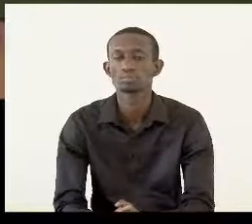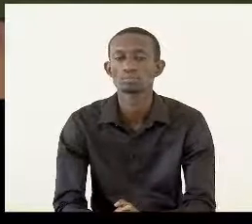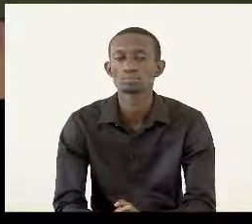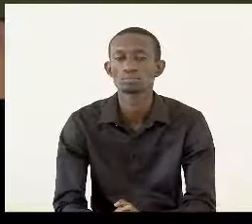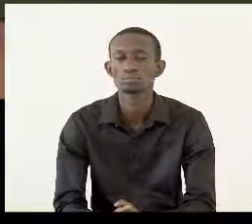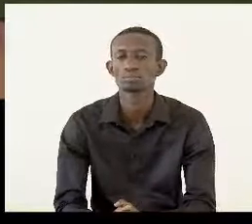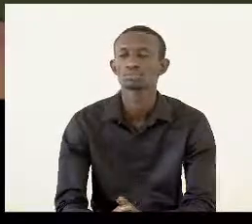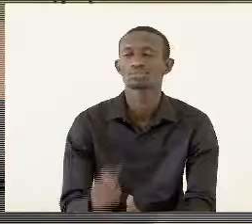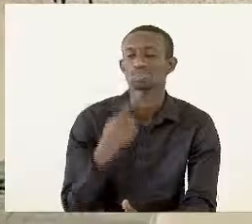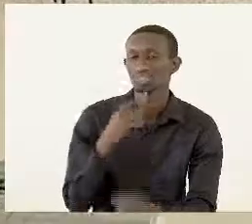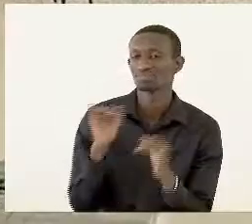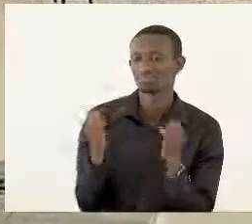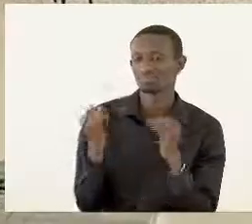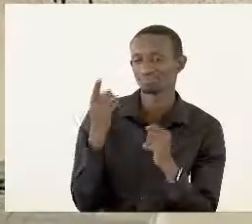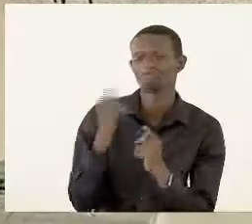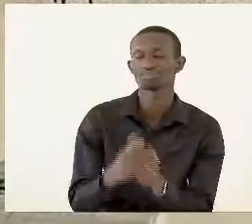Let's try this